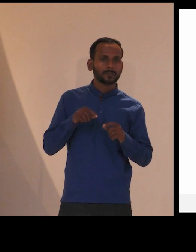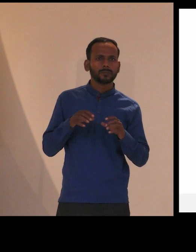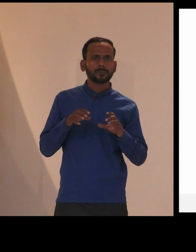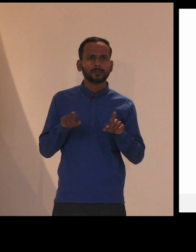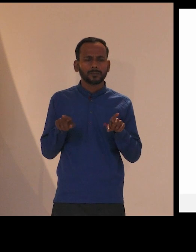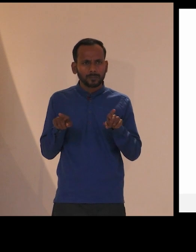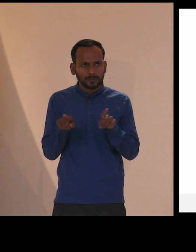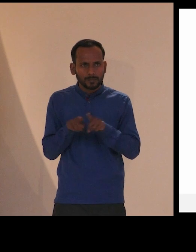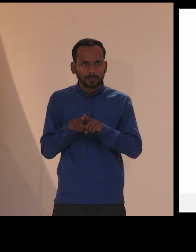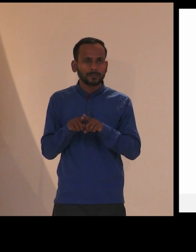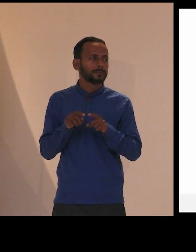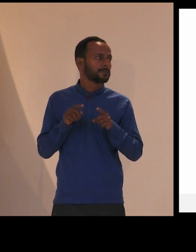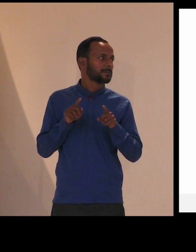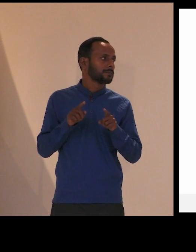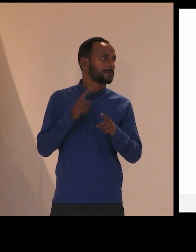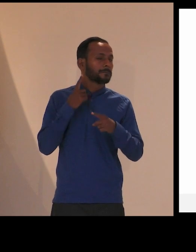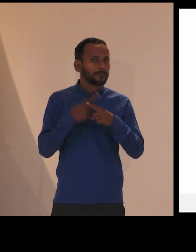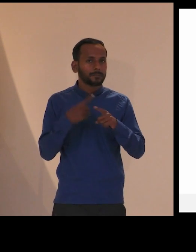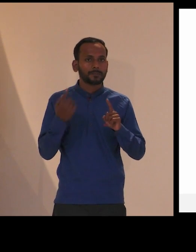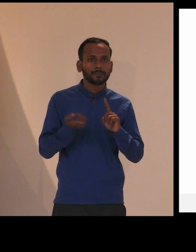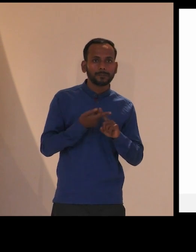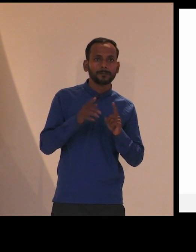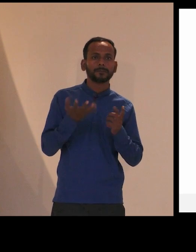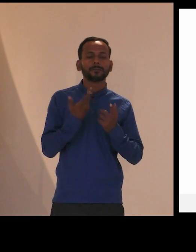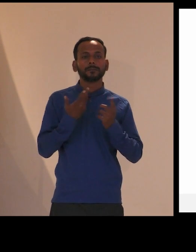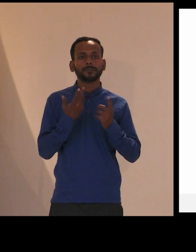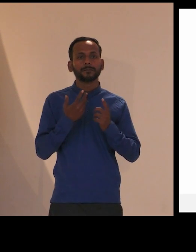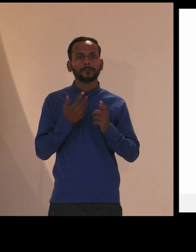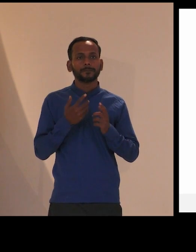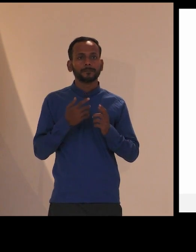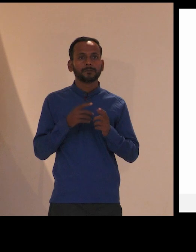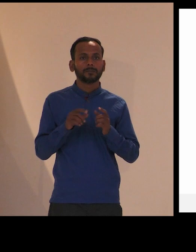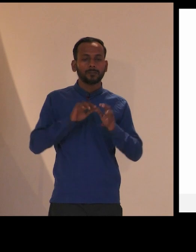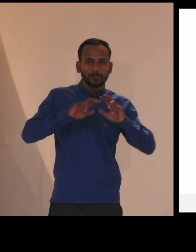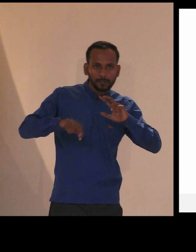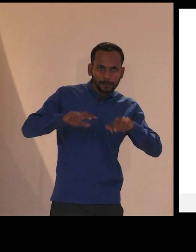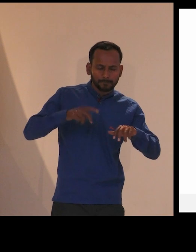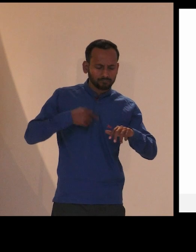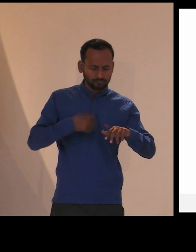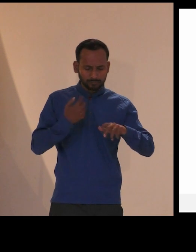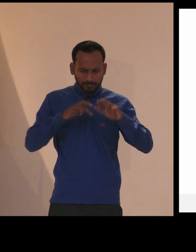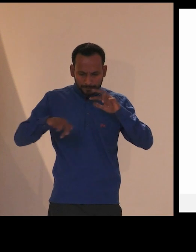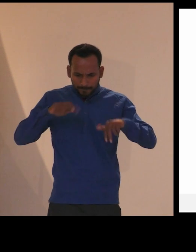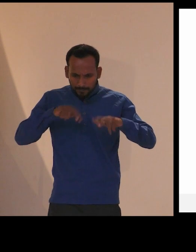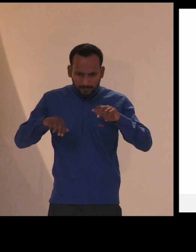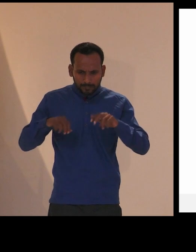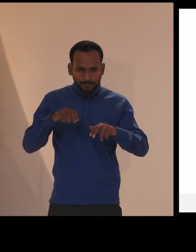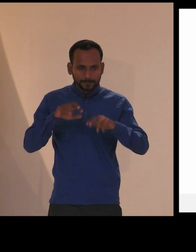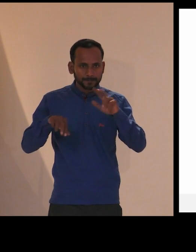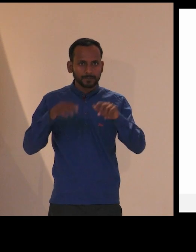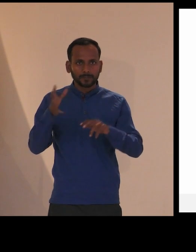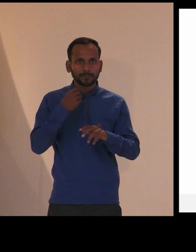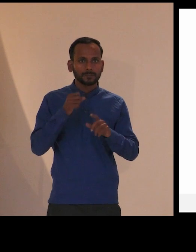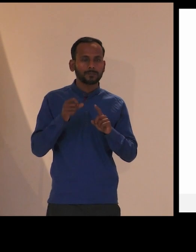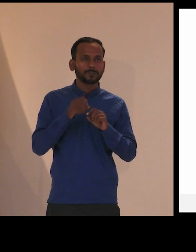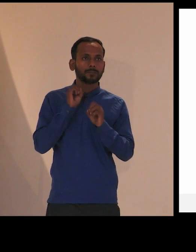coincidentally, it also happened that around that time I was trying to research for my novel. It got